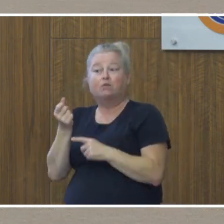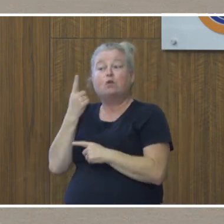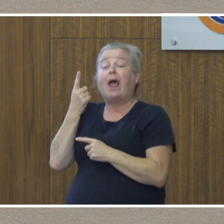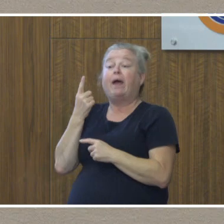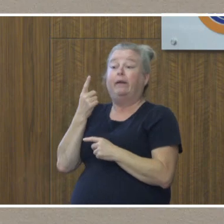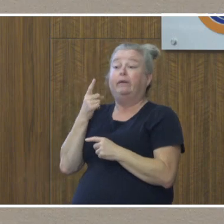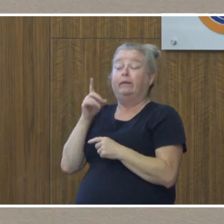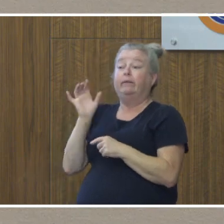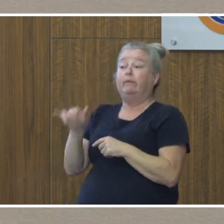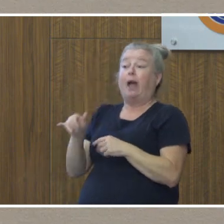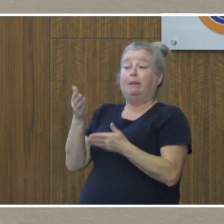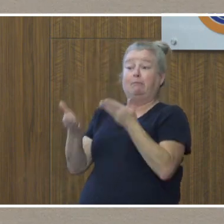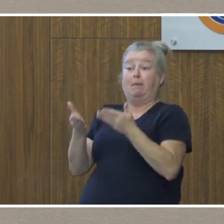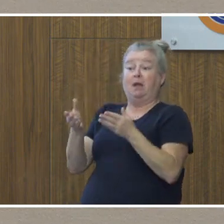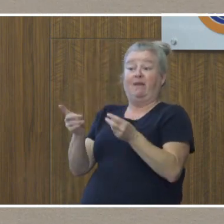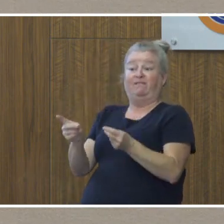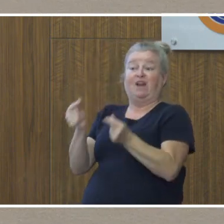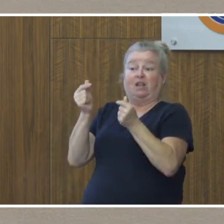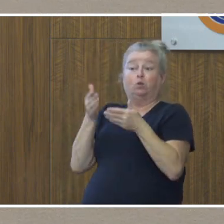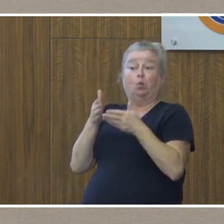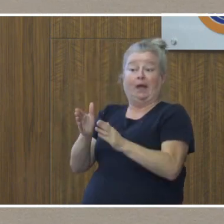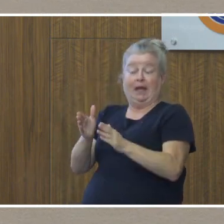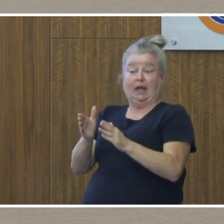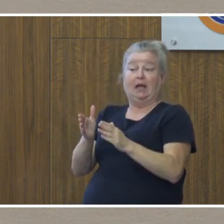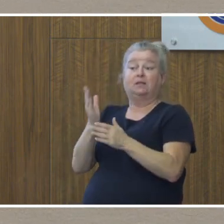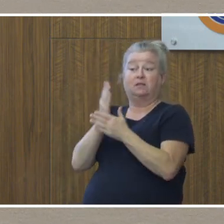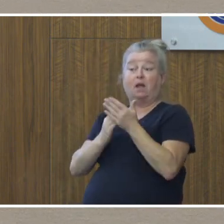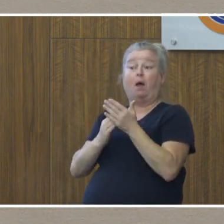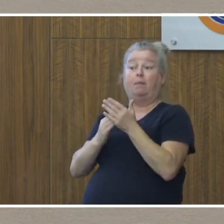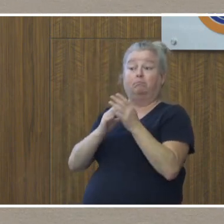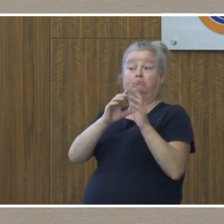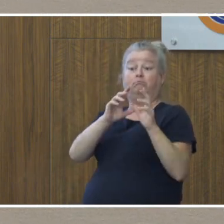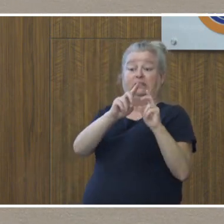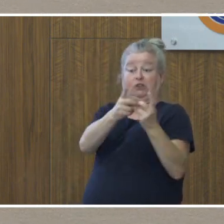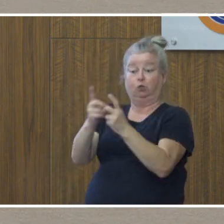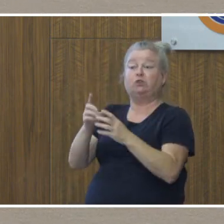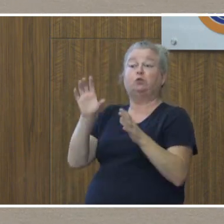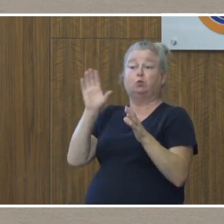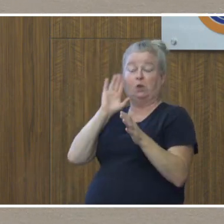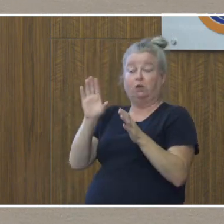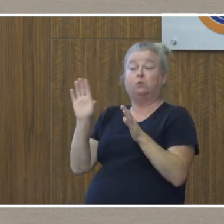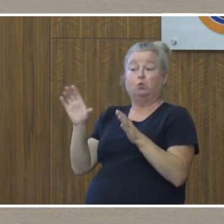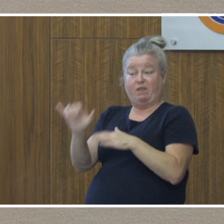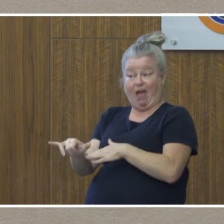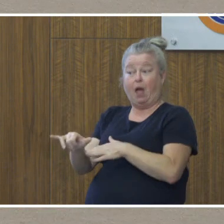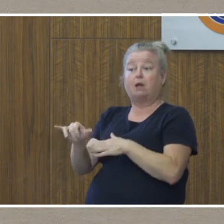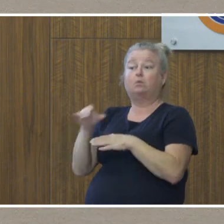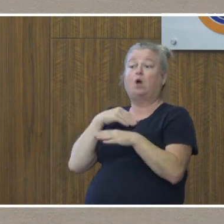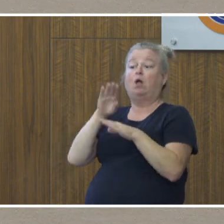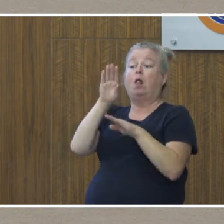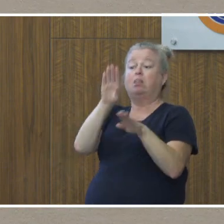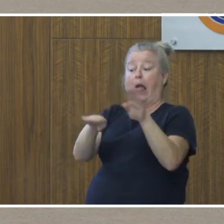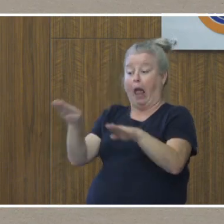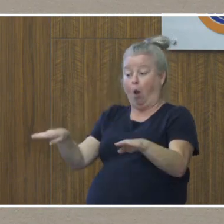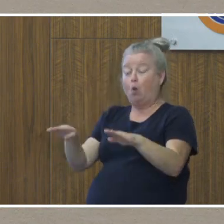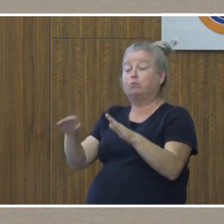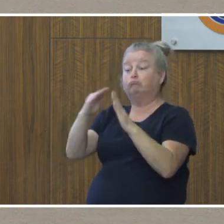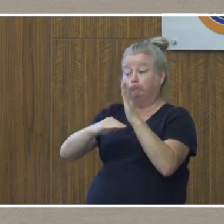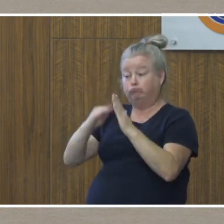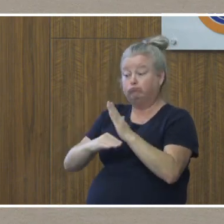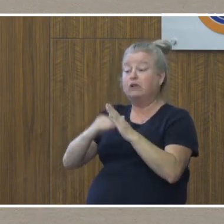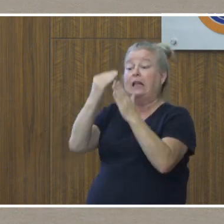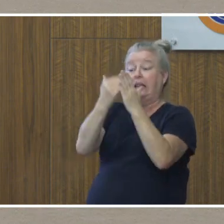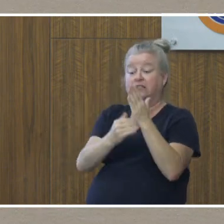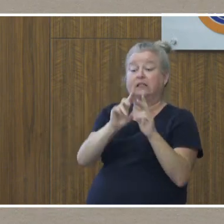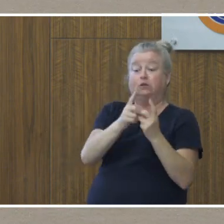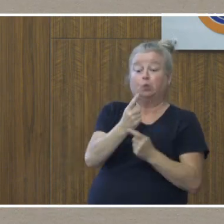be a faster way. Some jurisdictions do lay out the ordinance based by simply listing out, here's